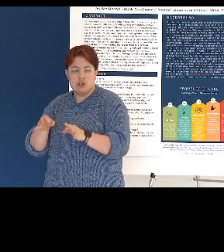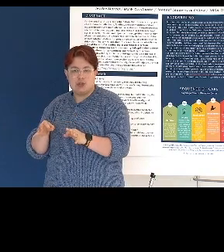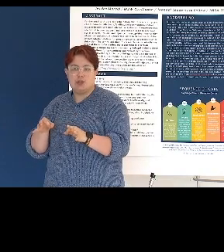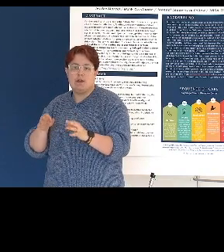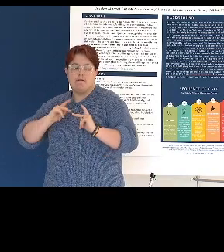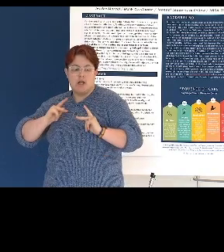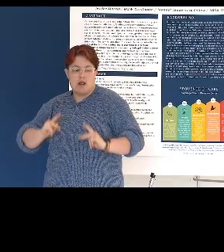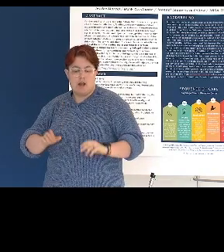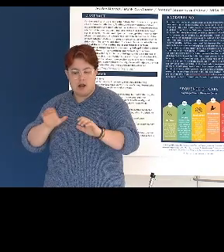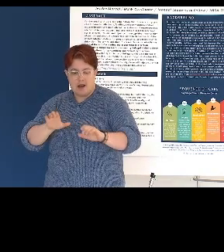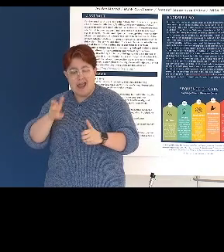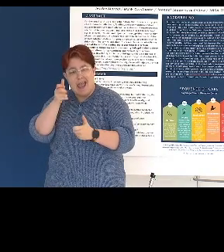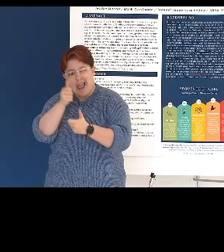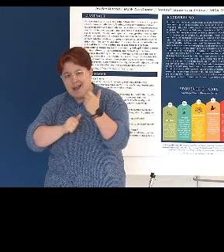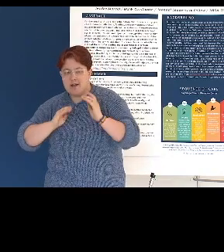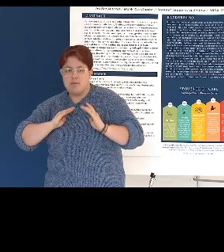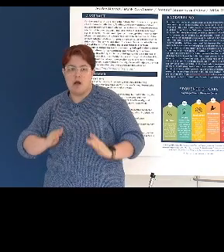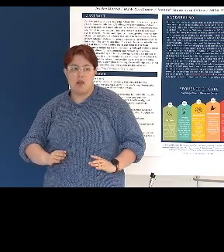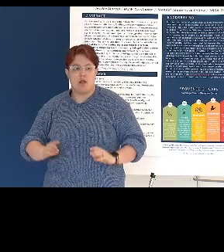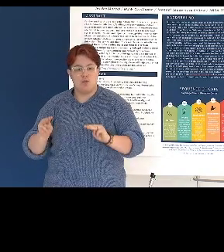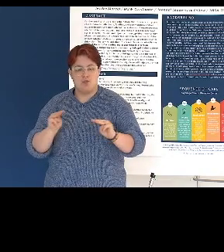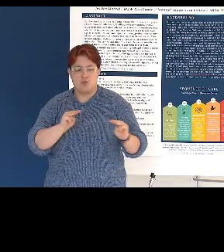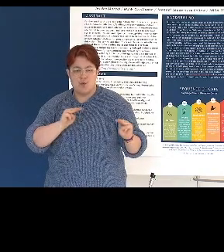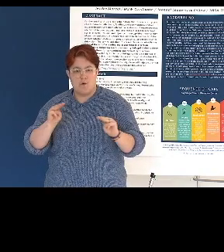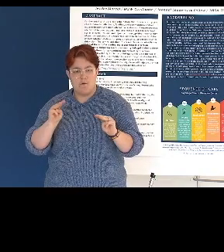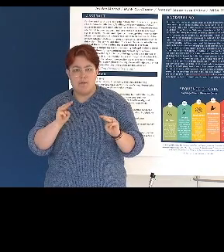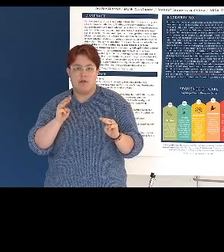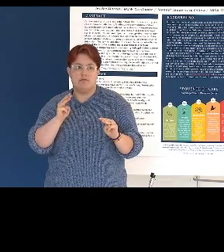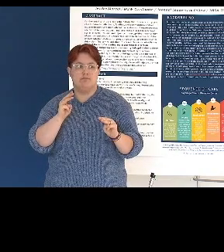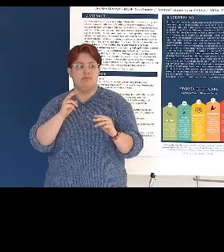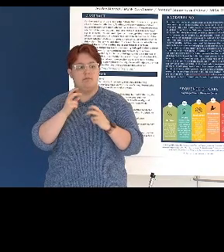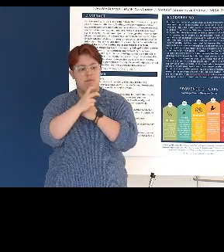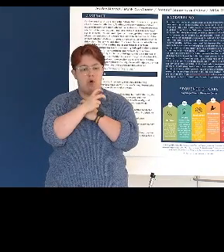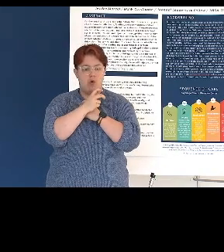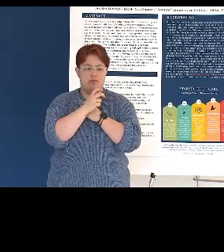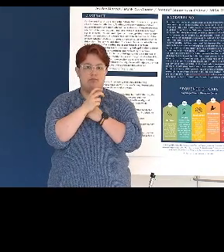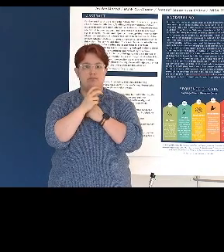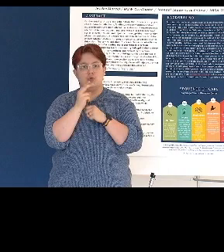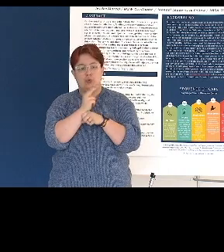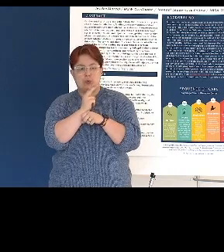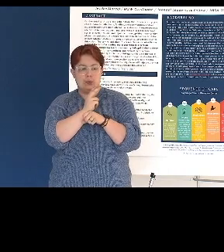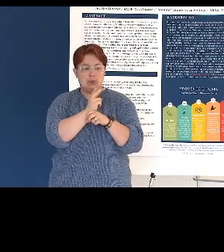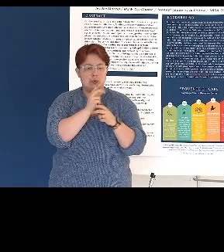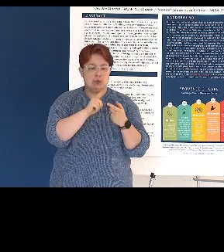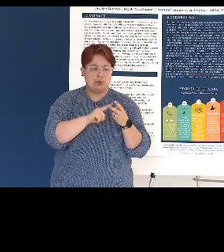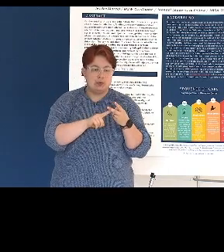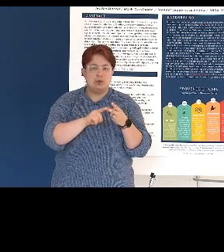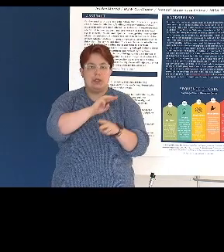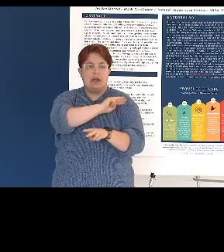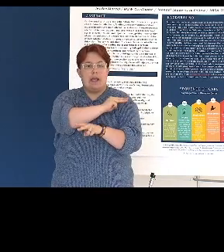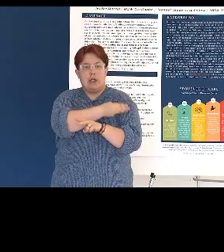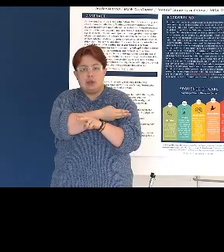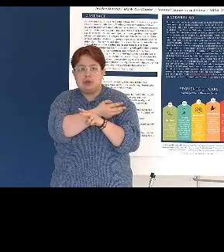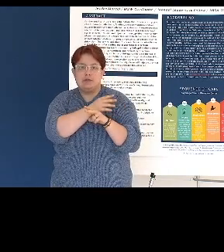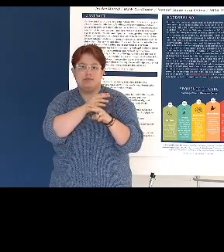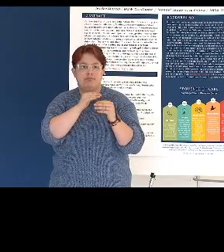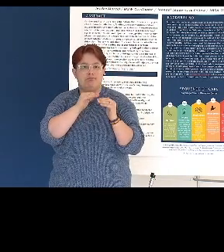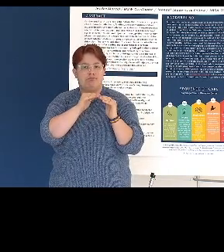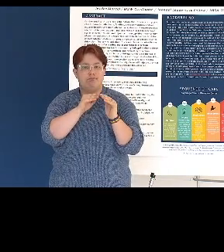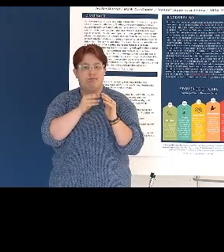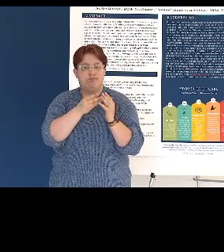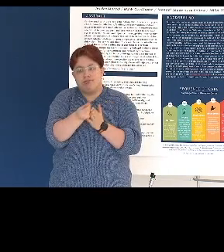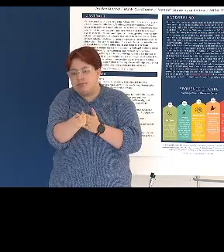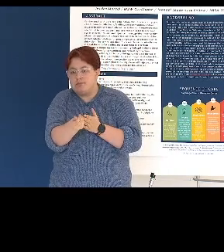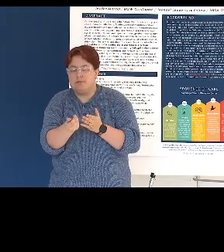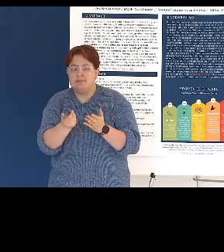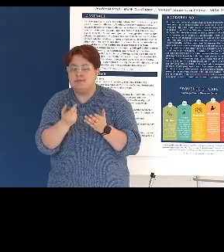is any bodily movement produced by skeletal muscles that results in energy expenditure. Physical activity is